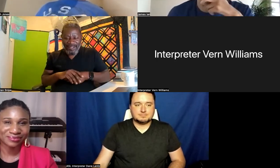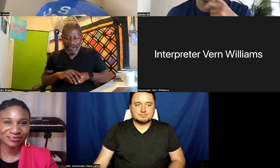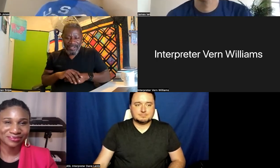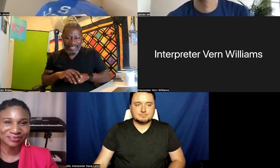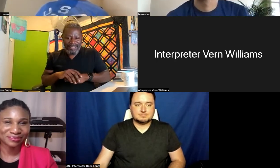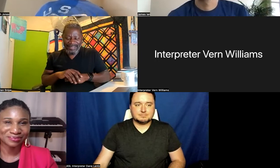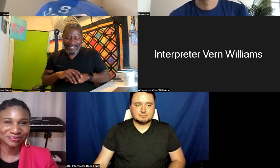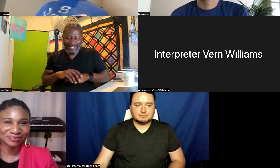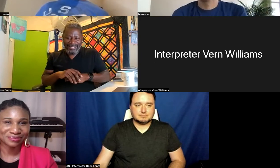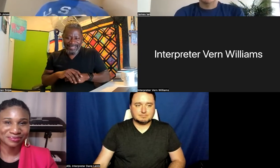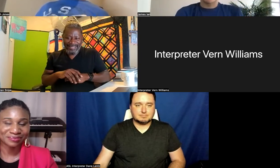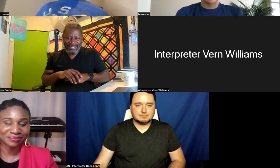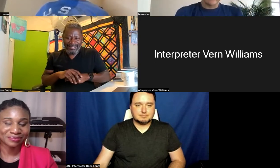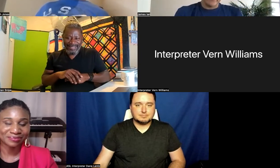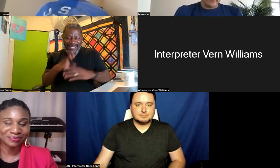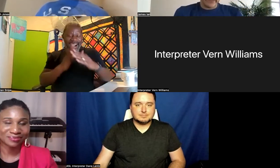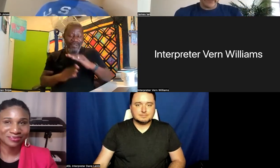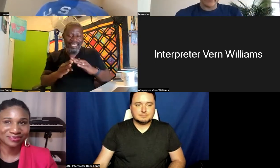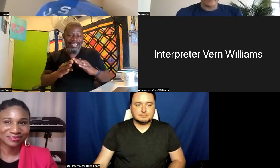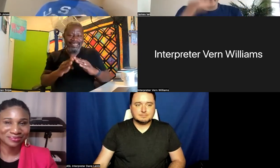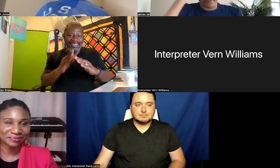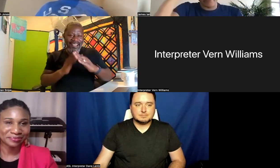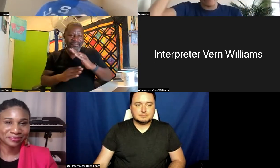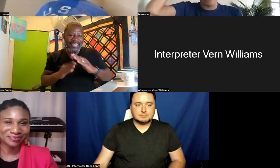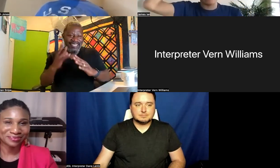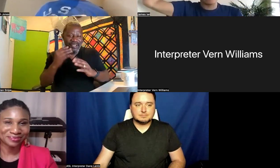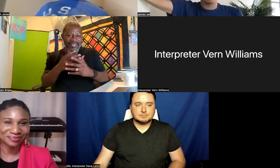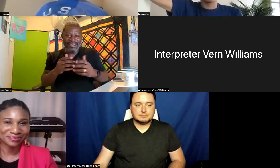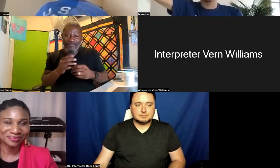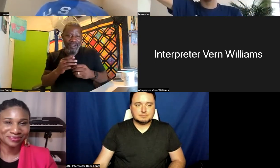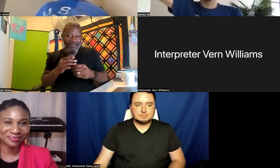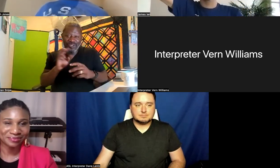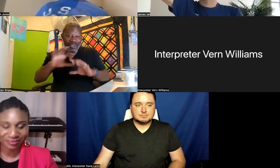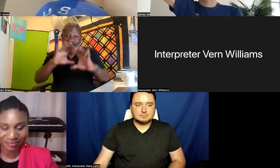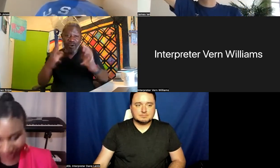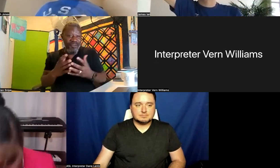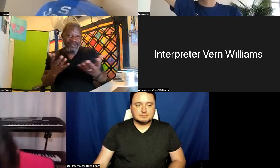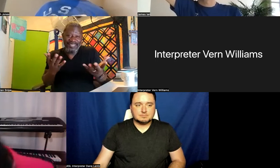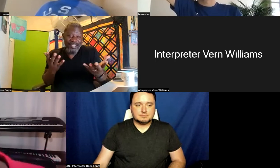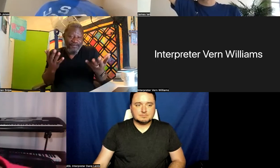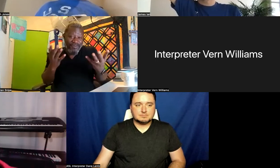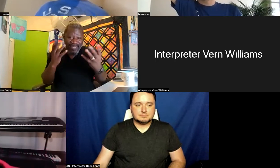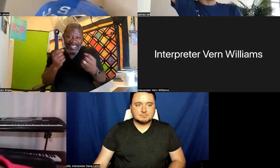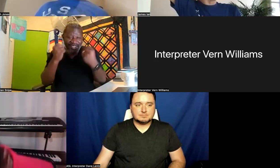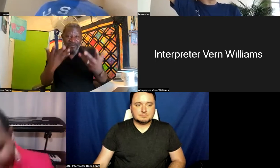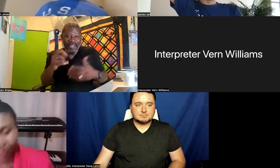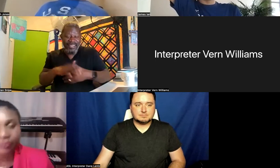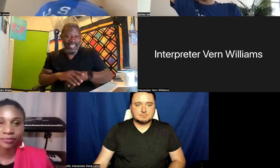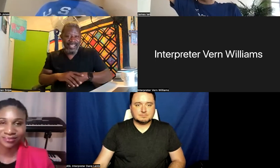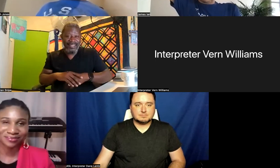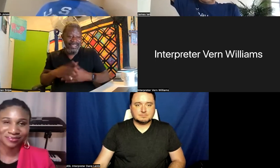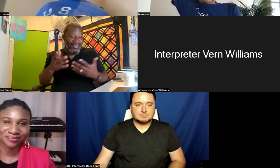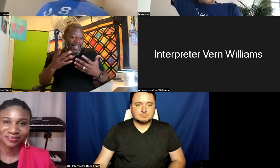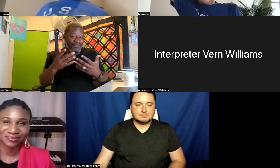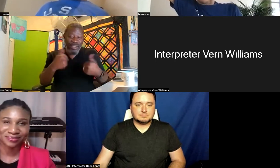And so it's a humbling experience. I've traveled the world, done so many